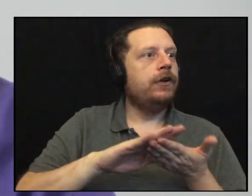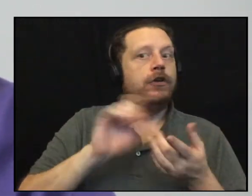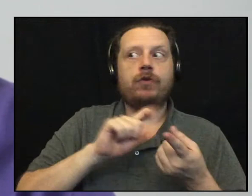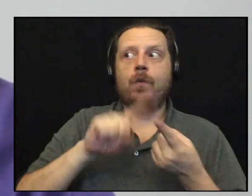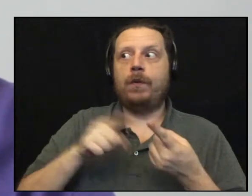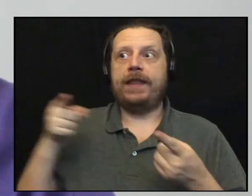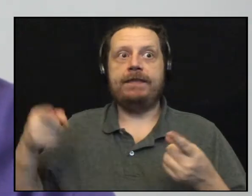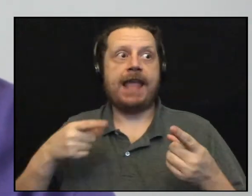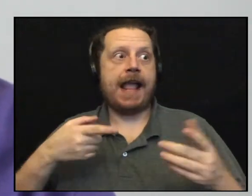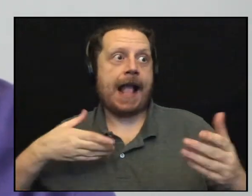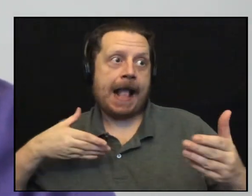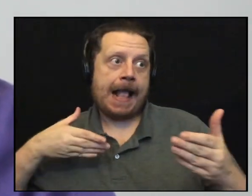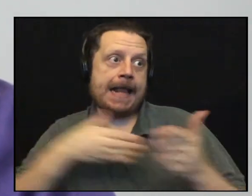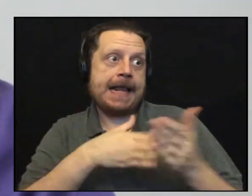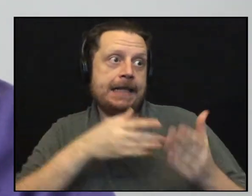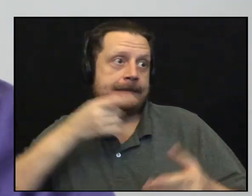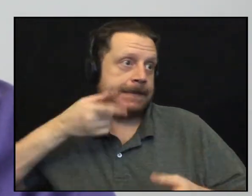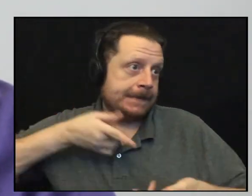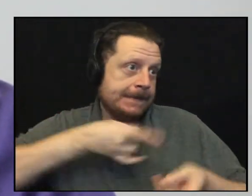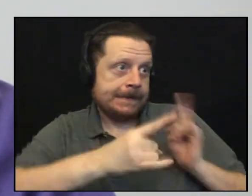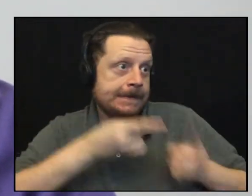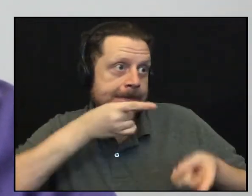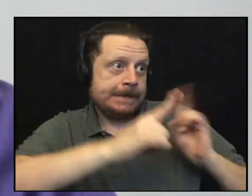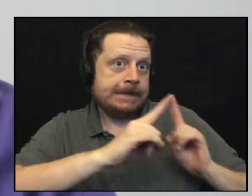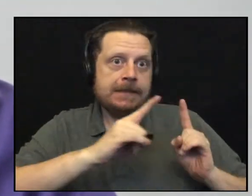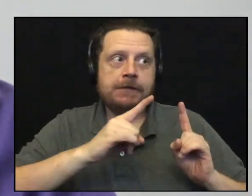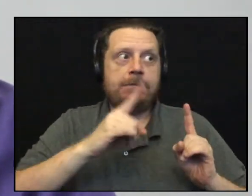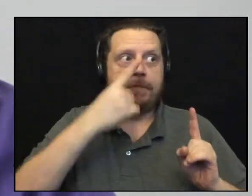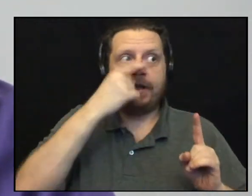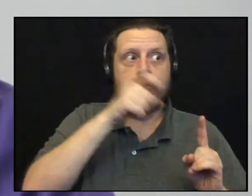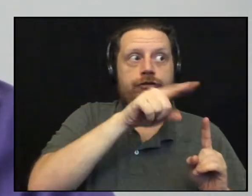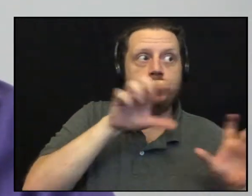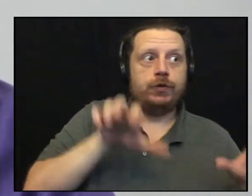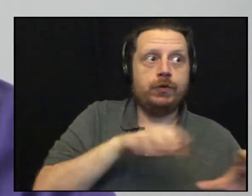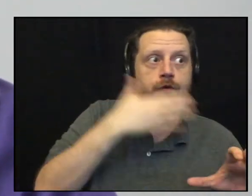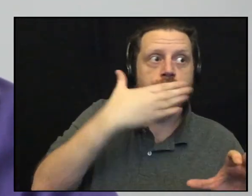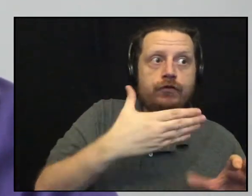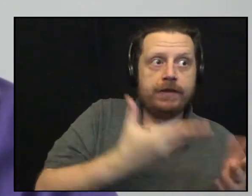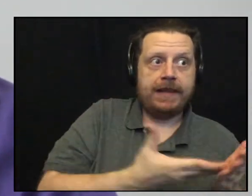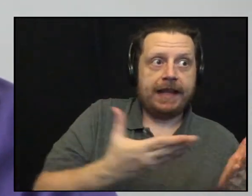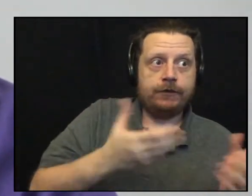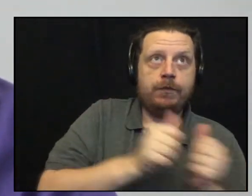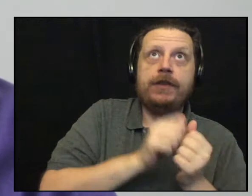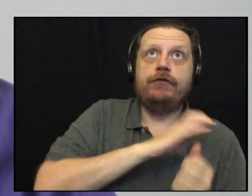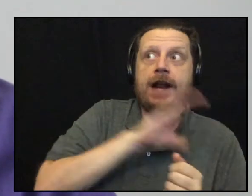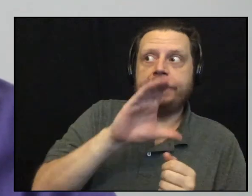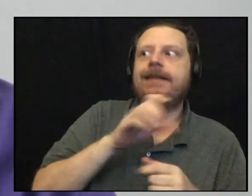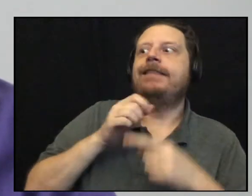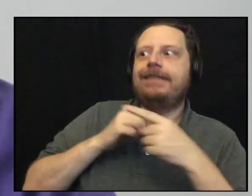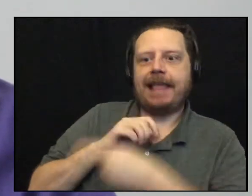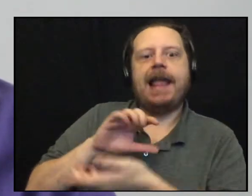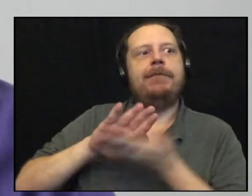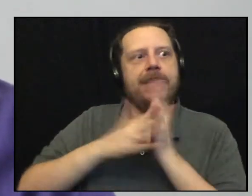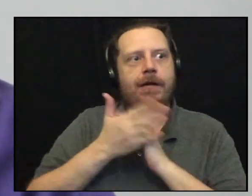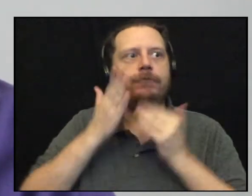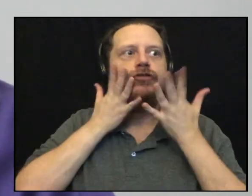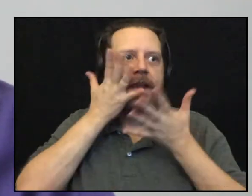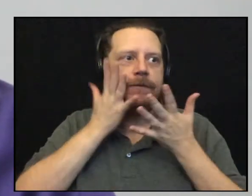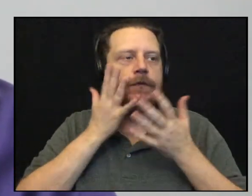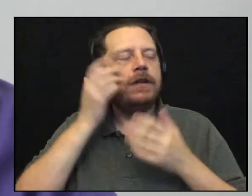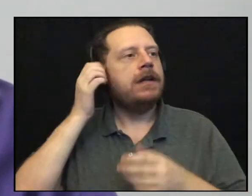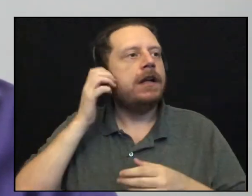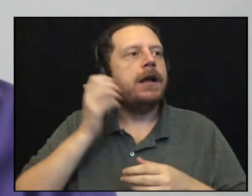those who abuse you for your good conduct in Christ may be put to shame. For it is better to suffer for doing